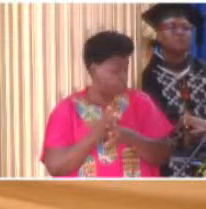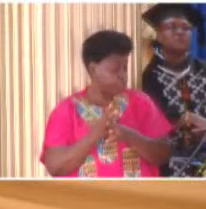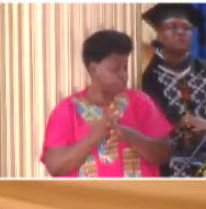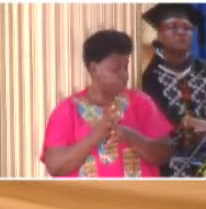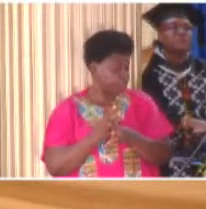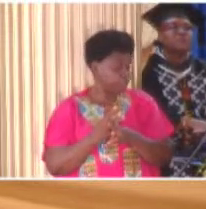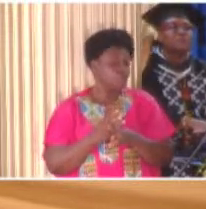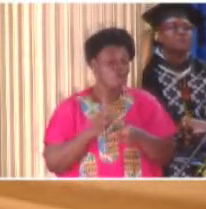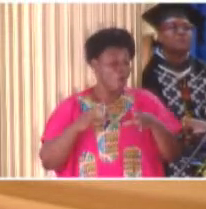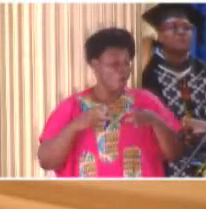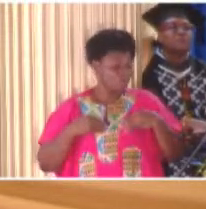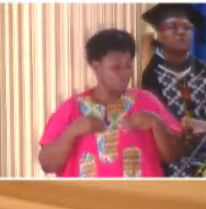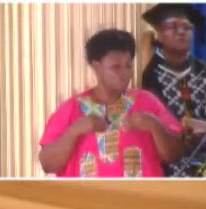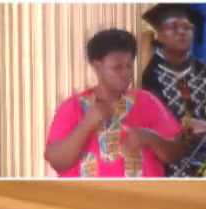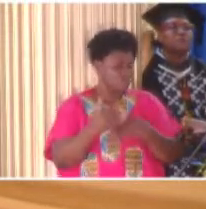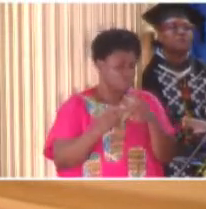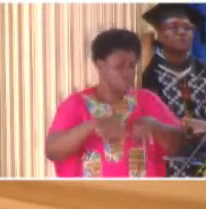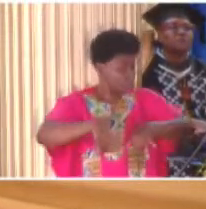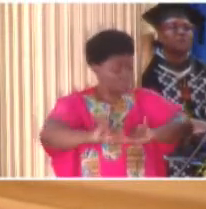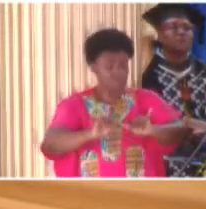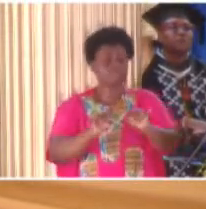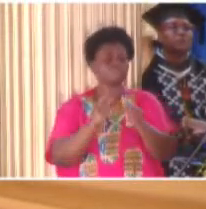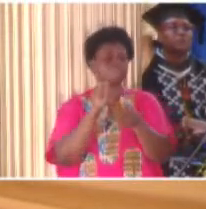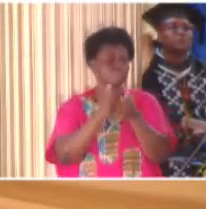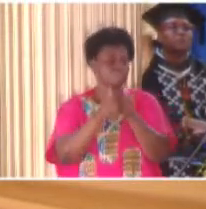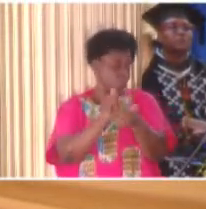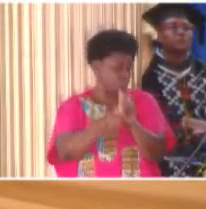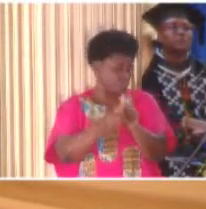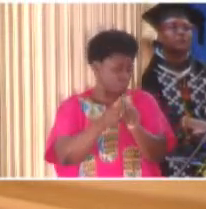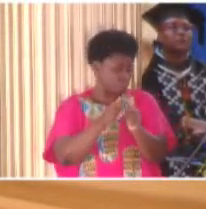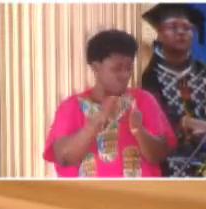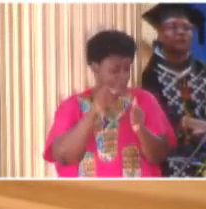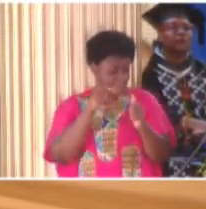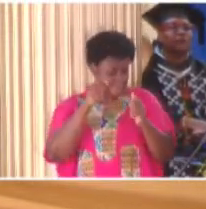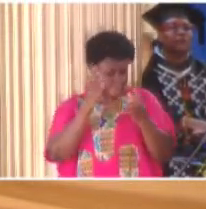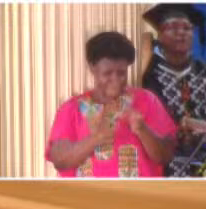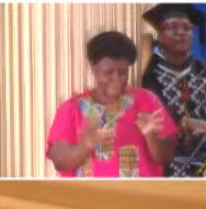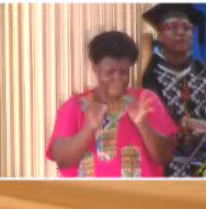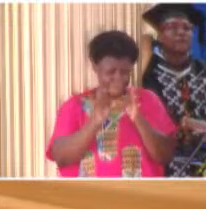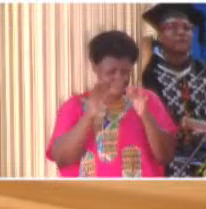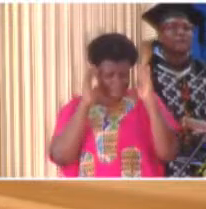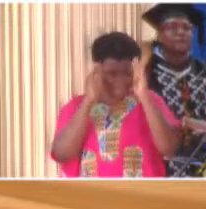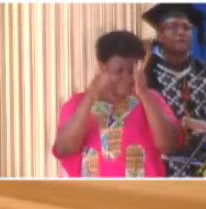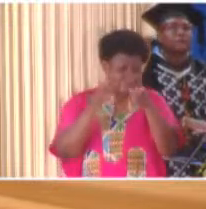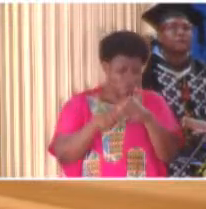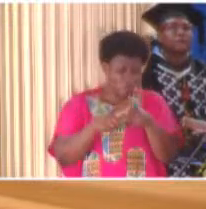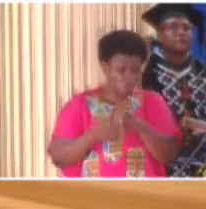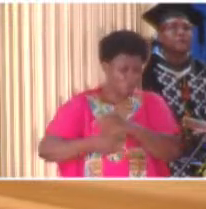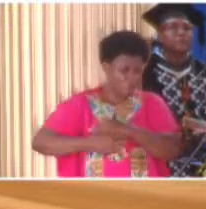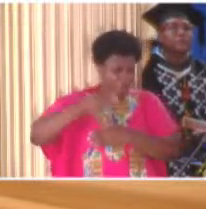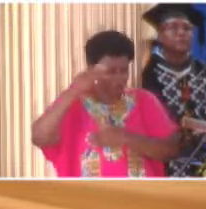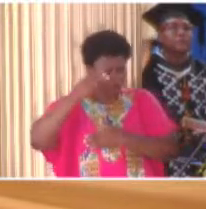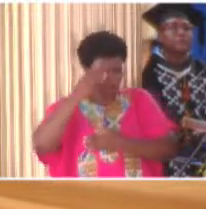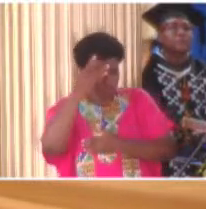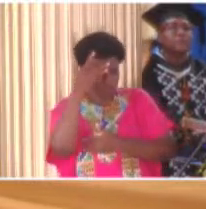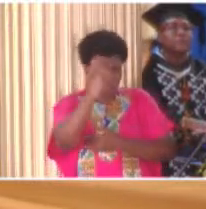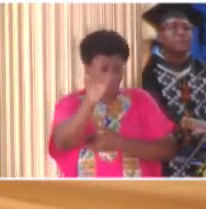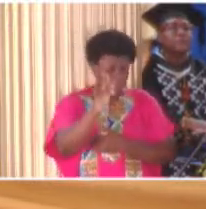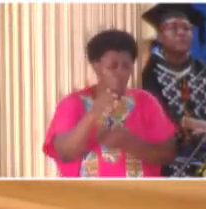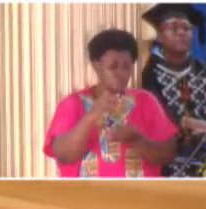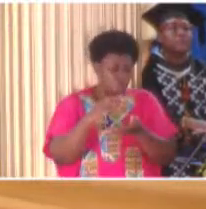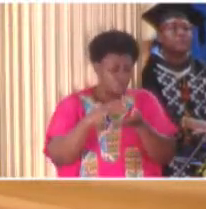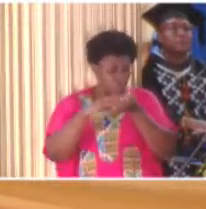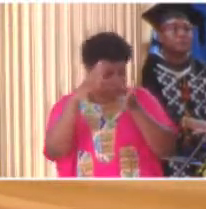admissions process remains competitive, with a keen focus on attracting high-caliber students who will contribute to